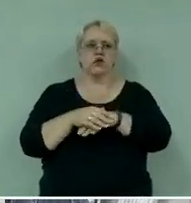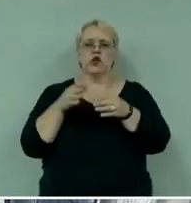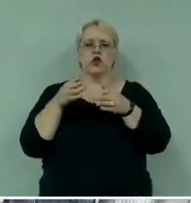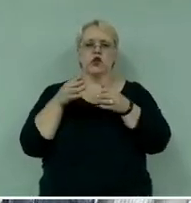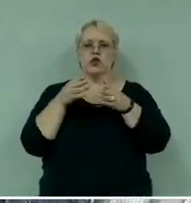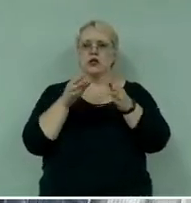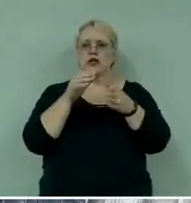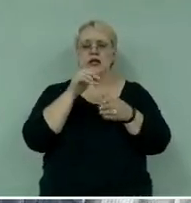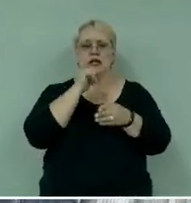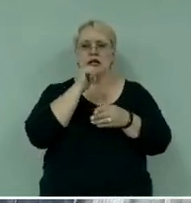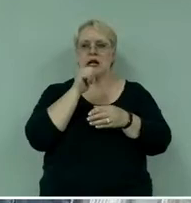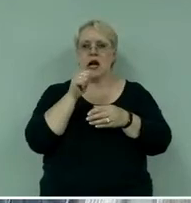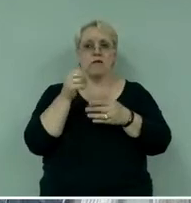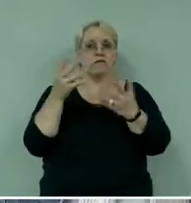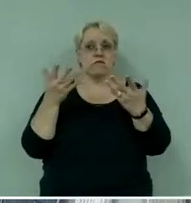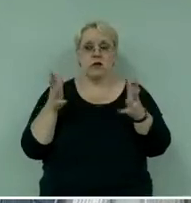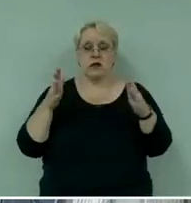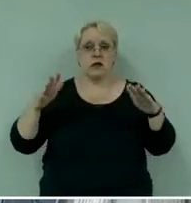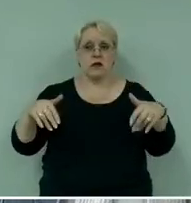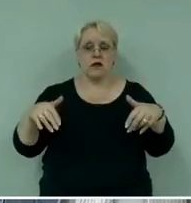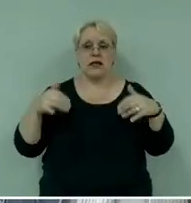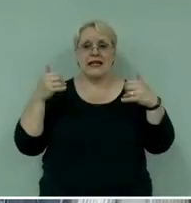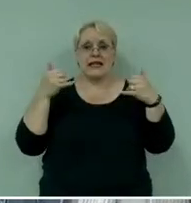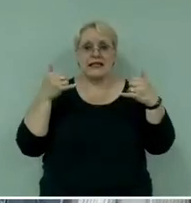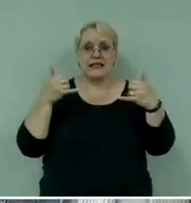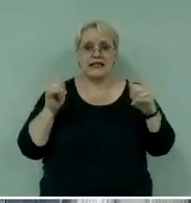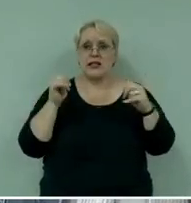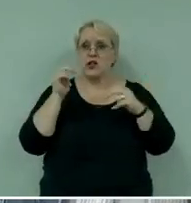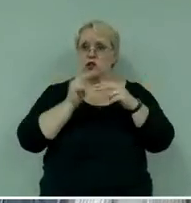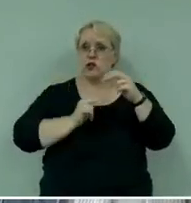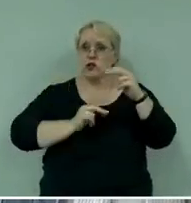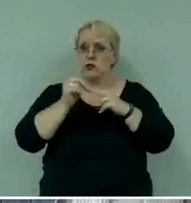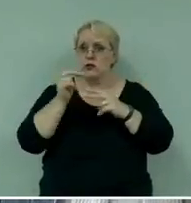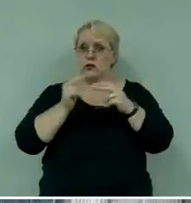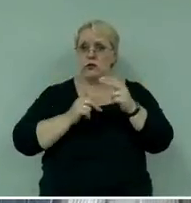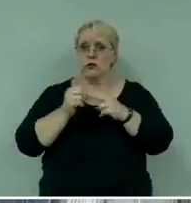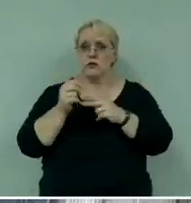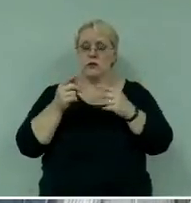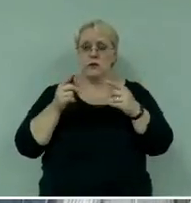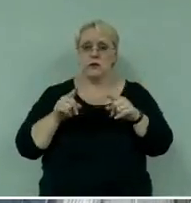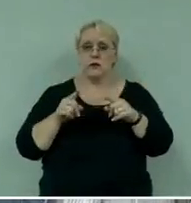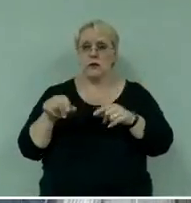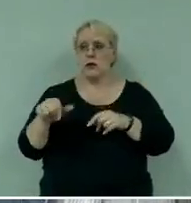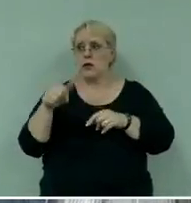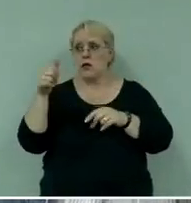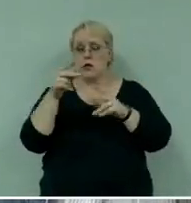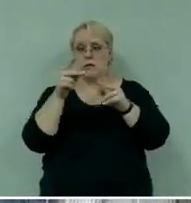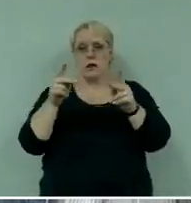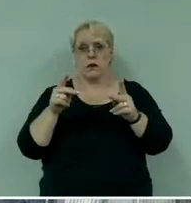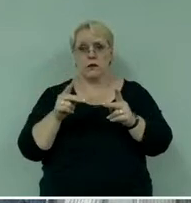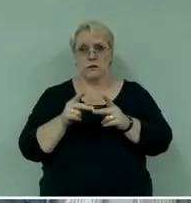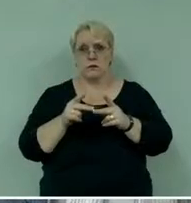streets that aren't completed, but there's still construction going on elsewhere.